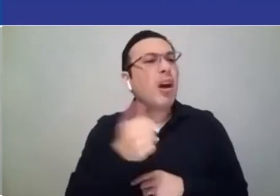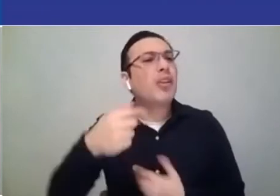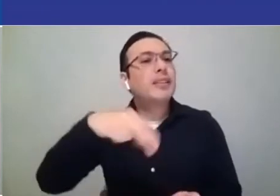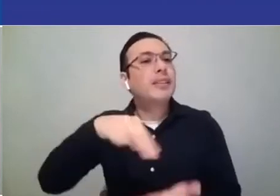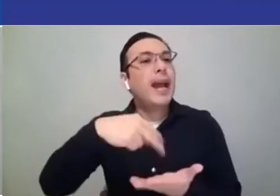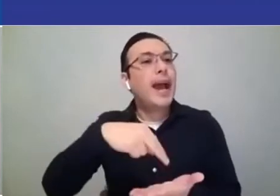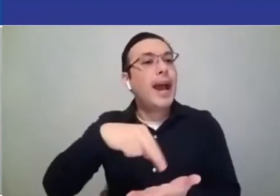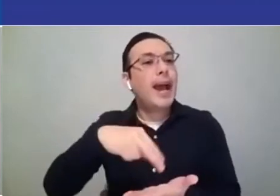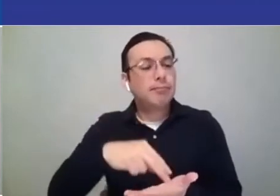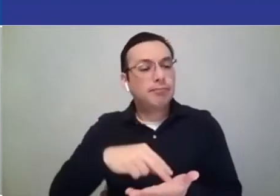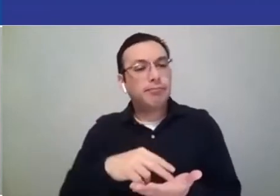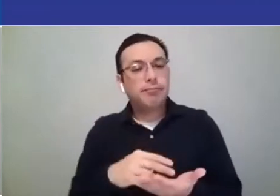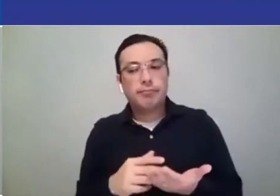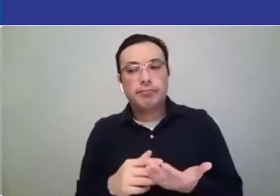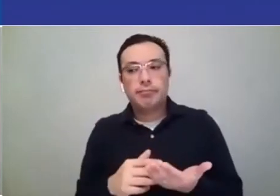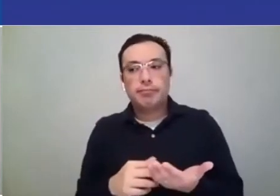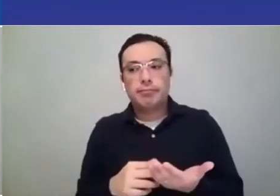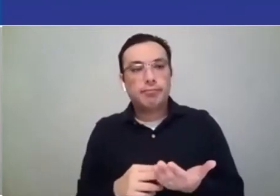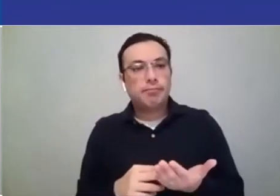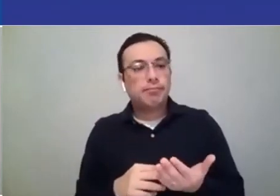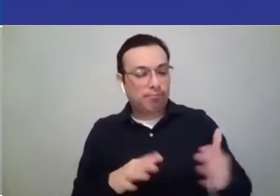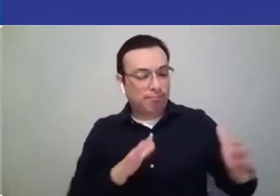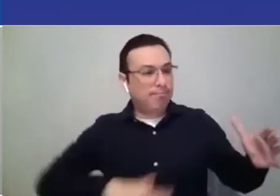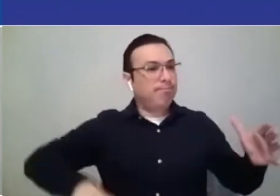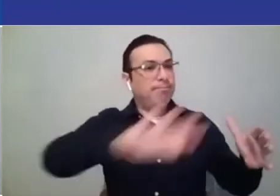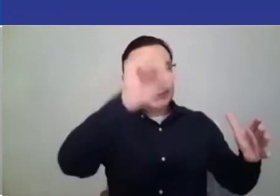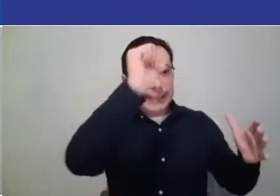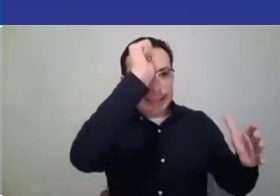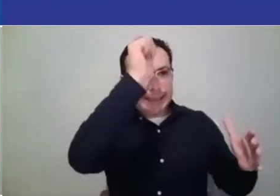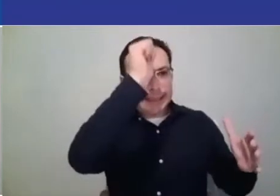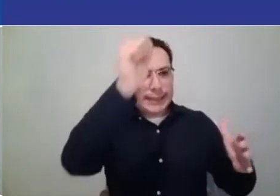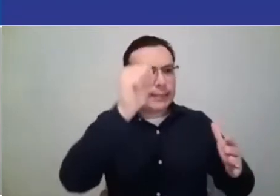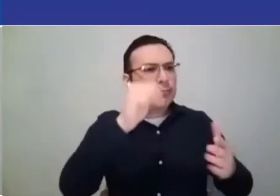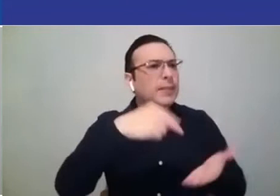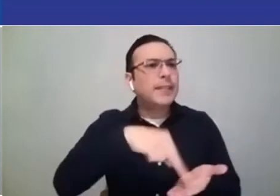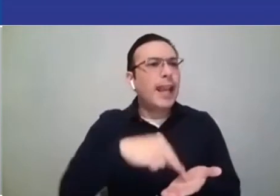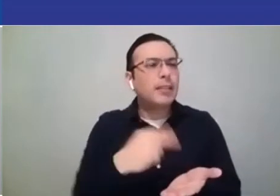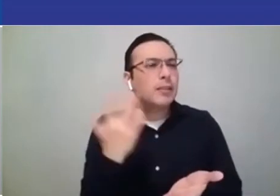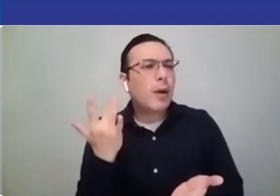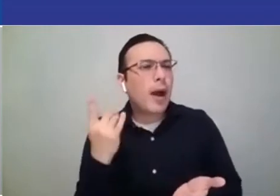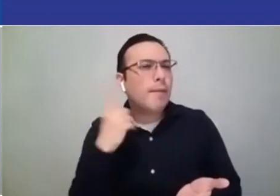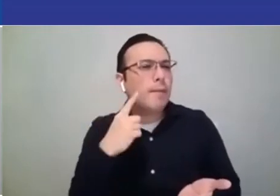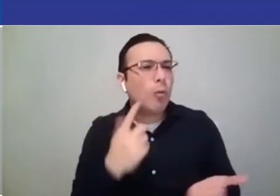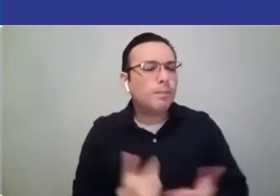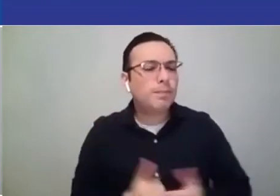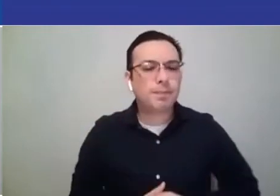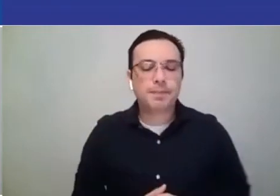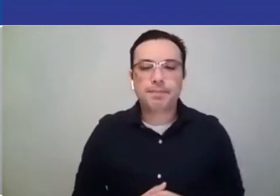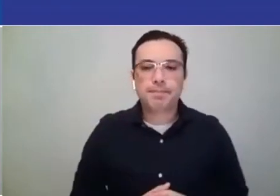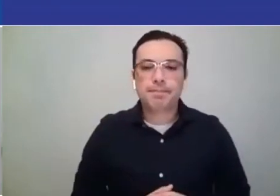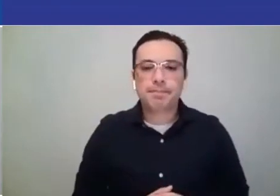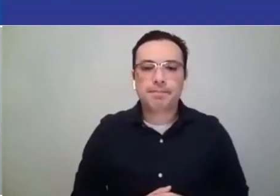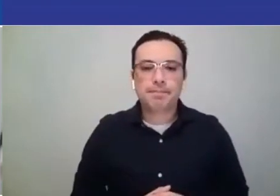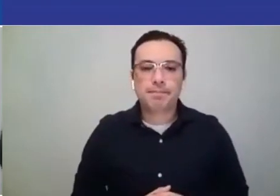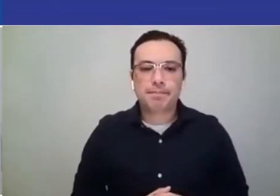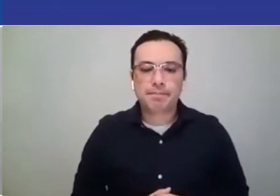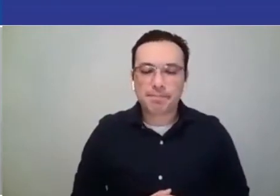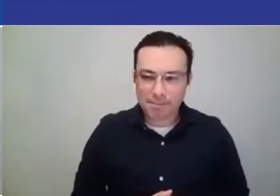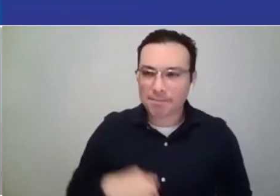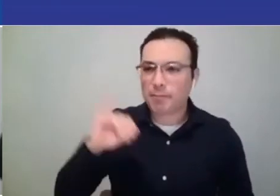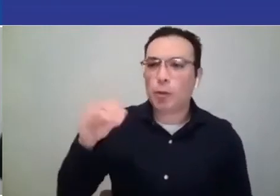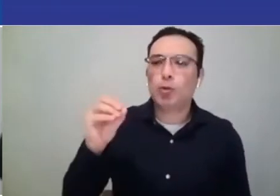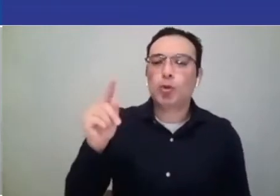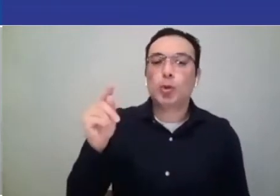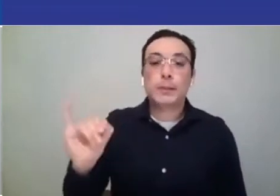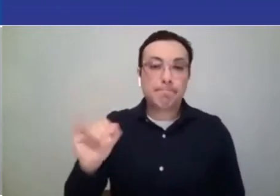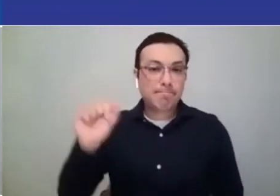are familiar with, how have they shown up in the history of your communities? Yeah, so